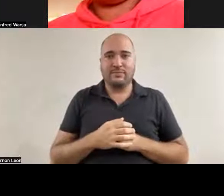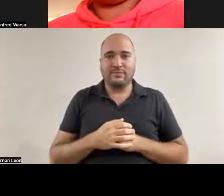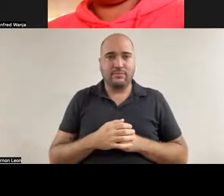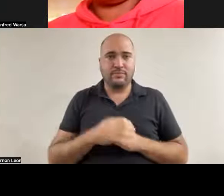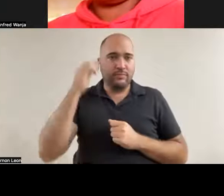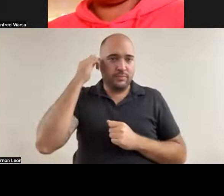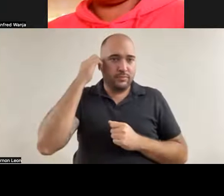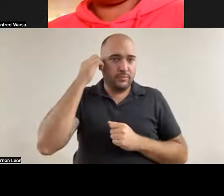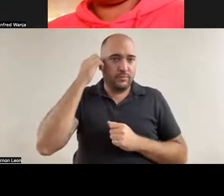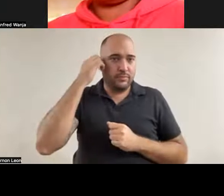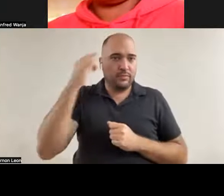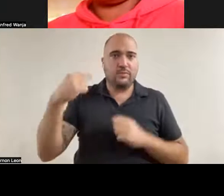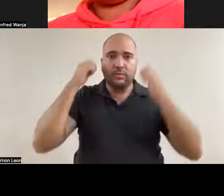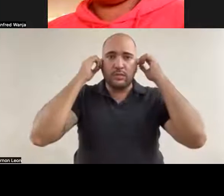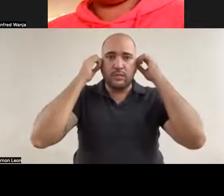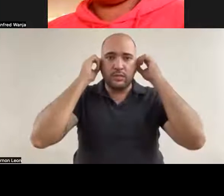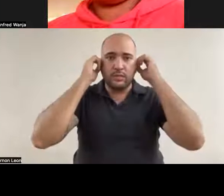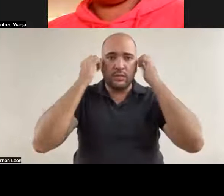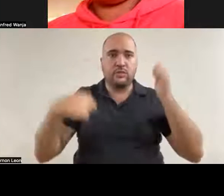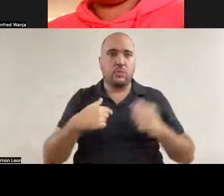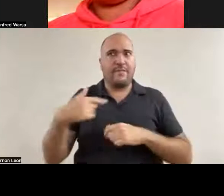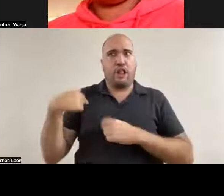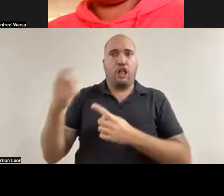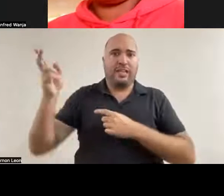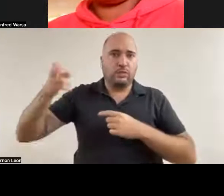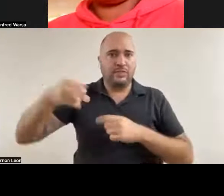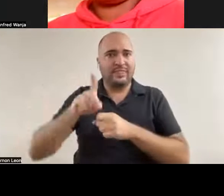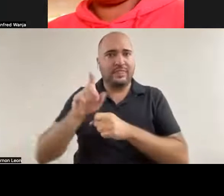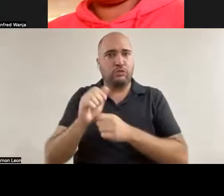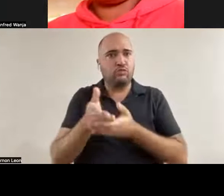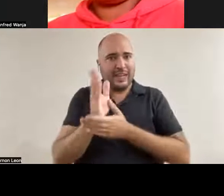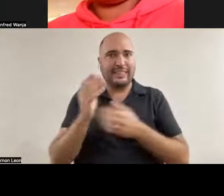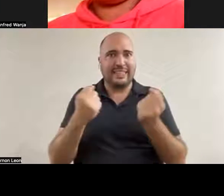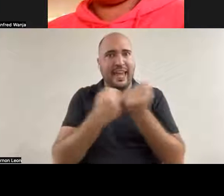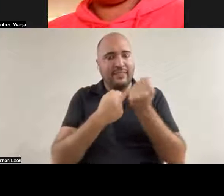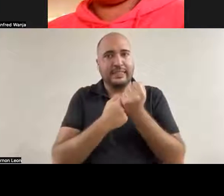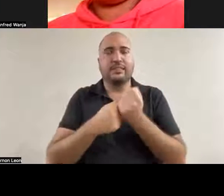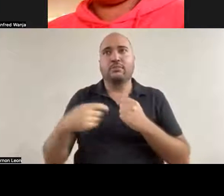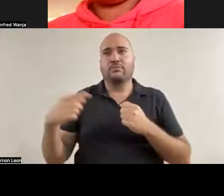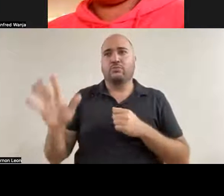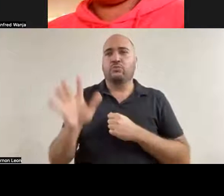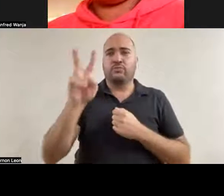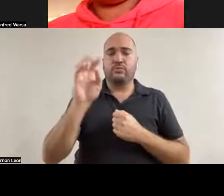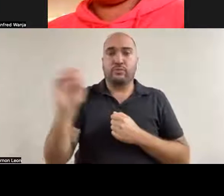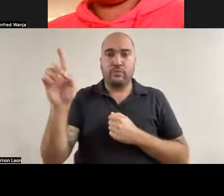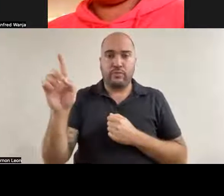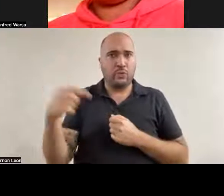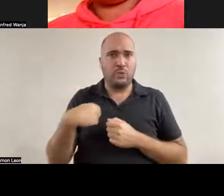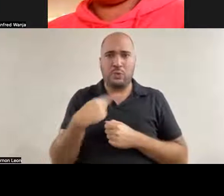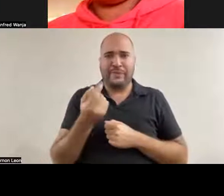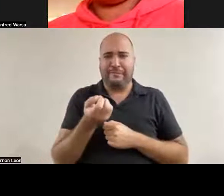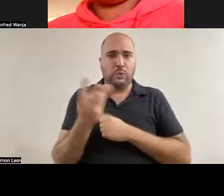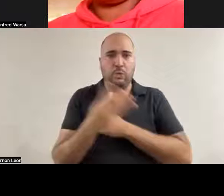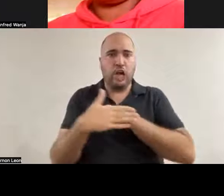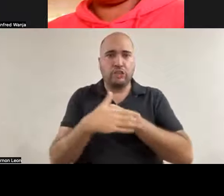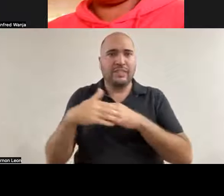We have a long history of disability rights advocacy, but around 2001, we were one of the only countries in the world